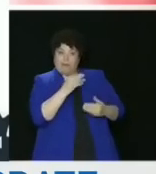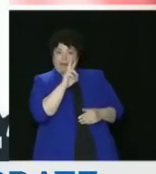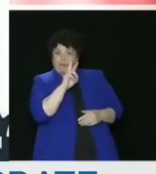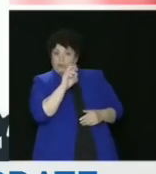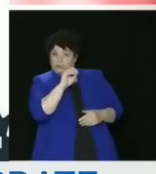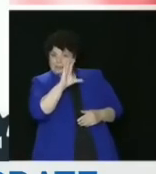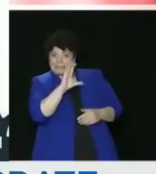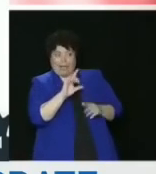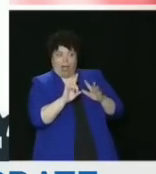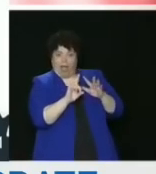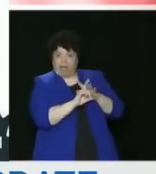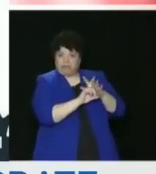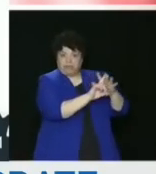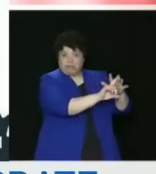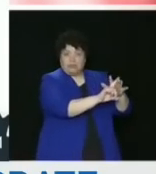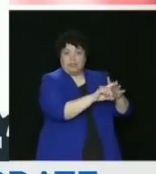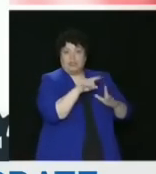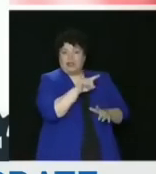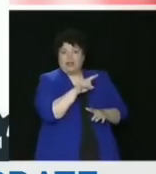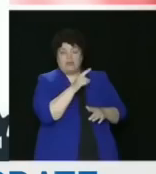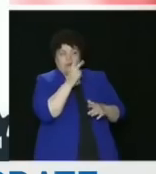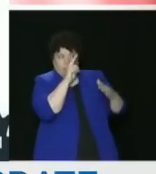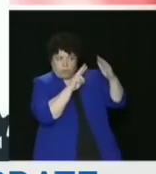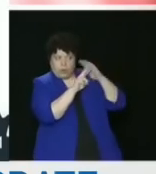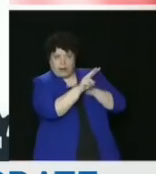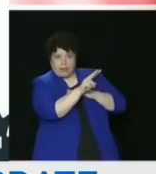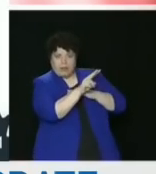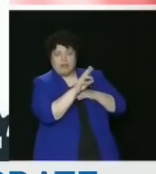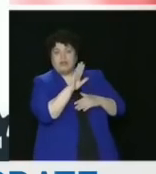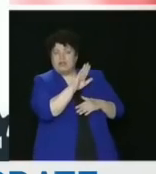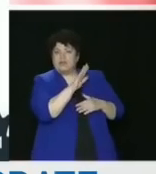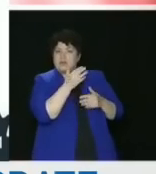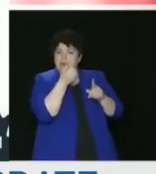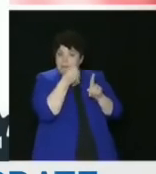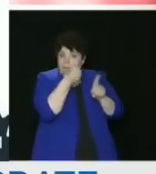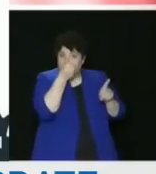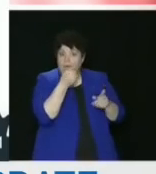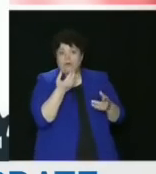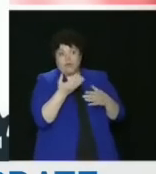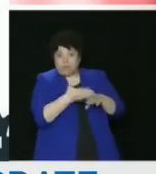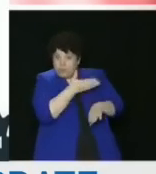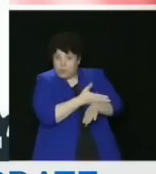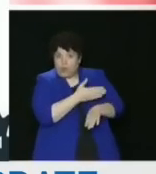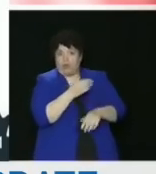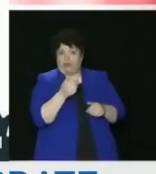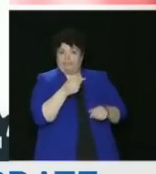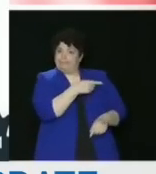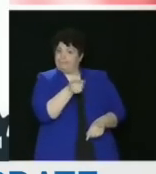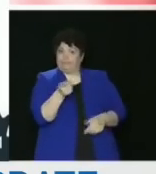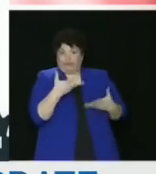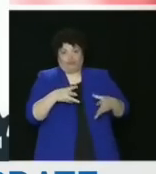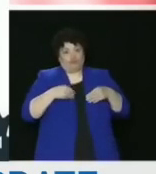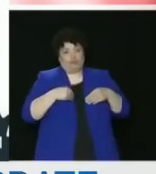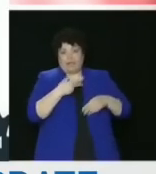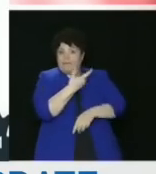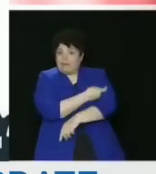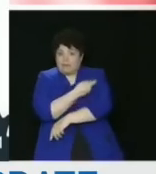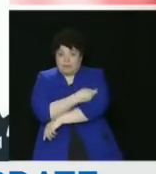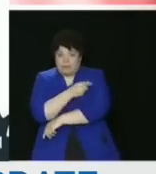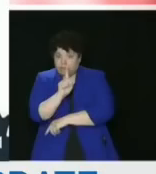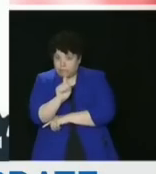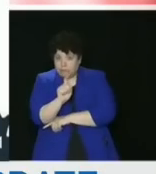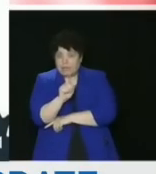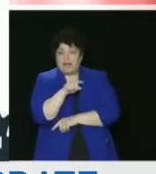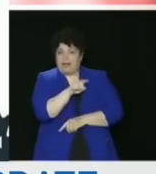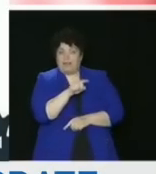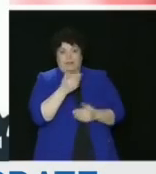également variants, compte de the l'effet de updated vaccination. forecast also accounts Avec for la the impact of propagation des variants vaccination. plus contagieux, With more ce modèle contagious variants prévision à plus spreading, long